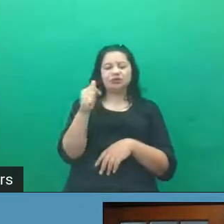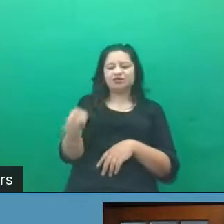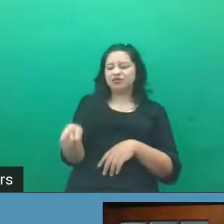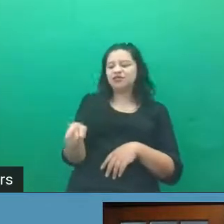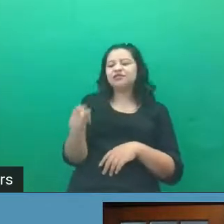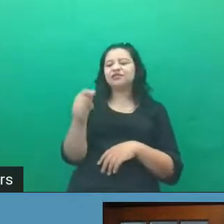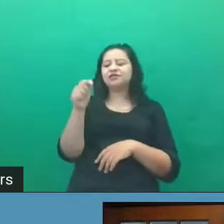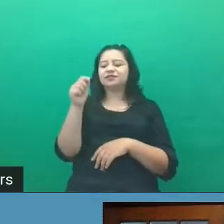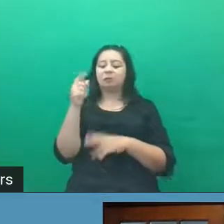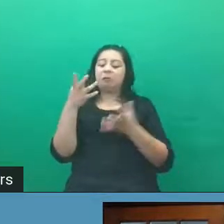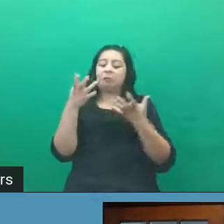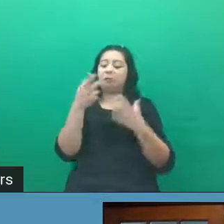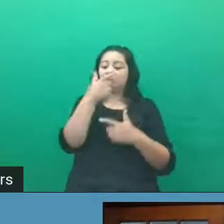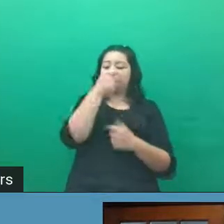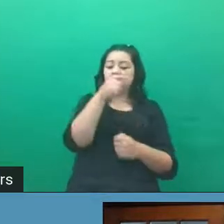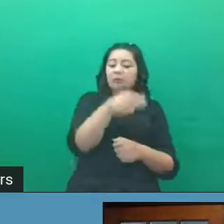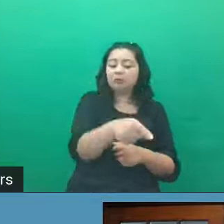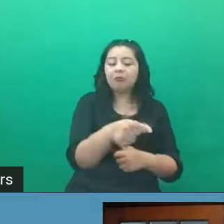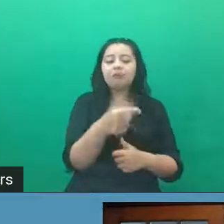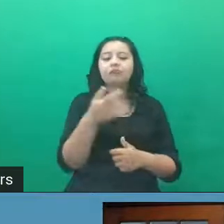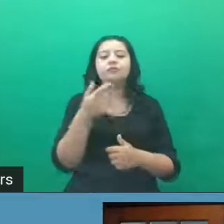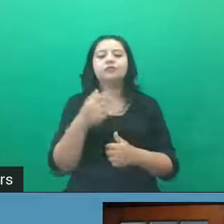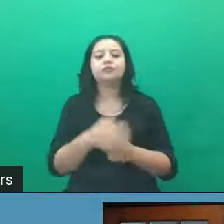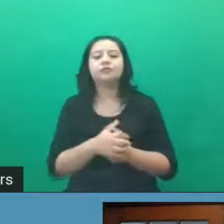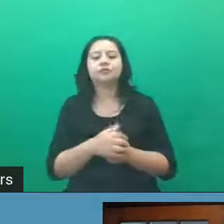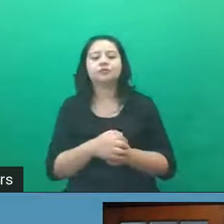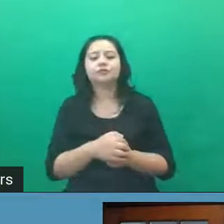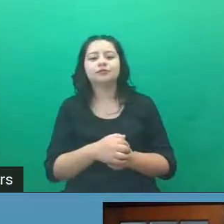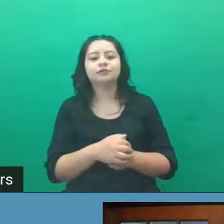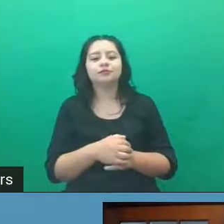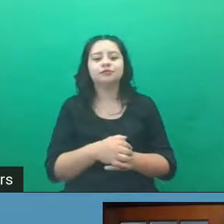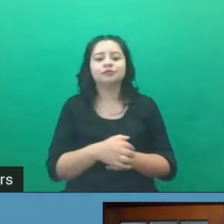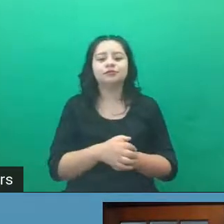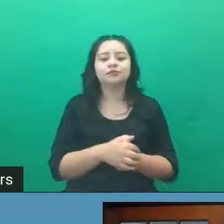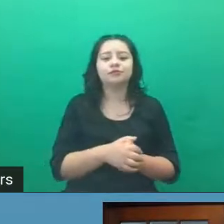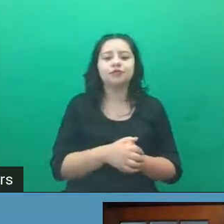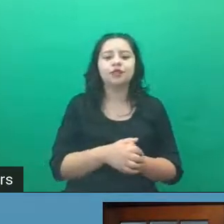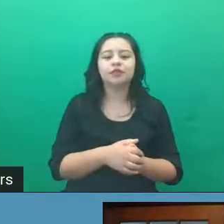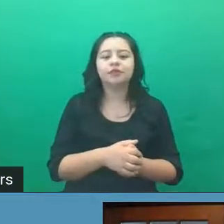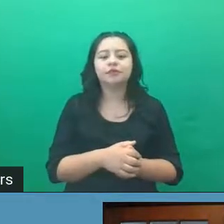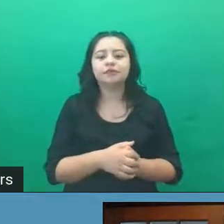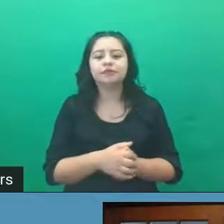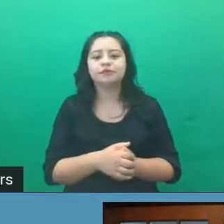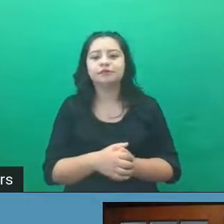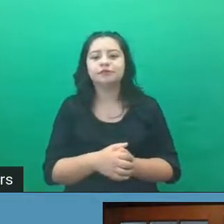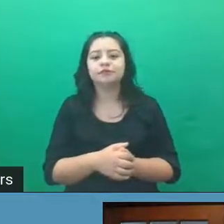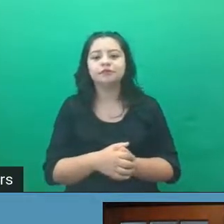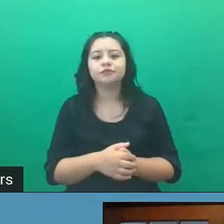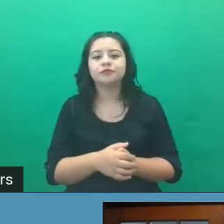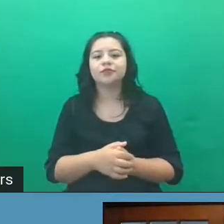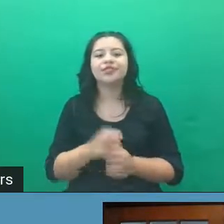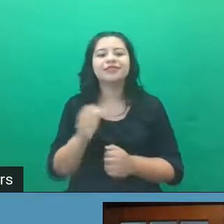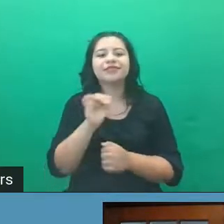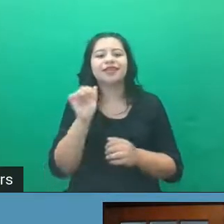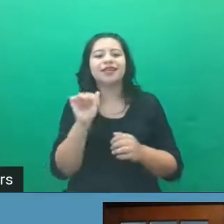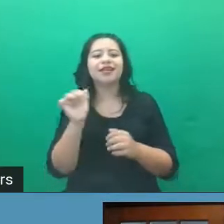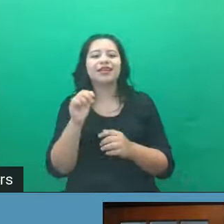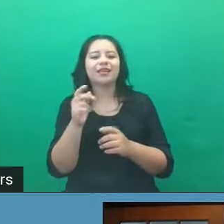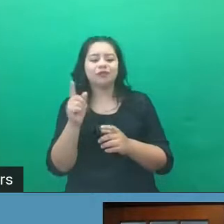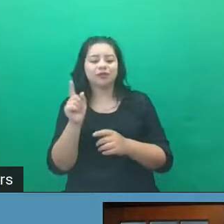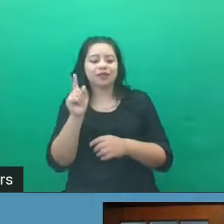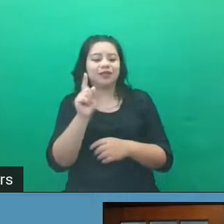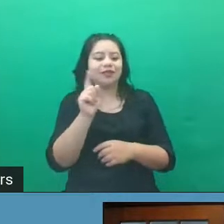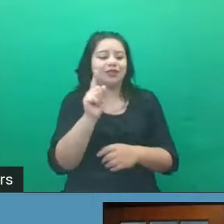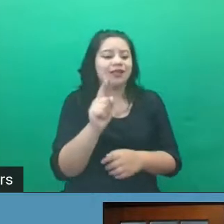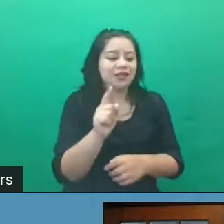isn't the what is it, the high boy when you start walking up and you walk away with your wine glass because it isn't quite what you